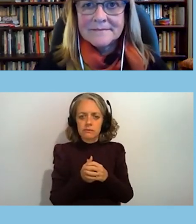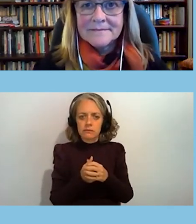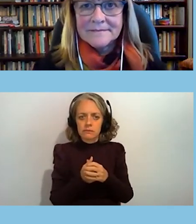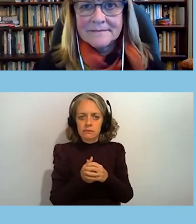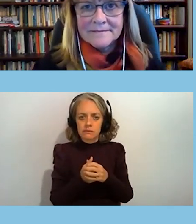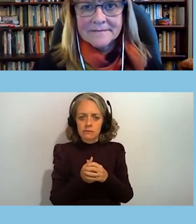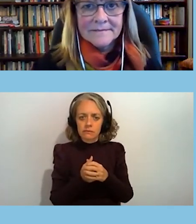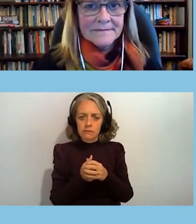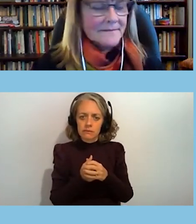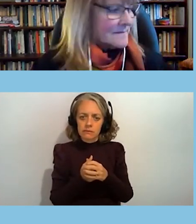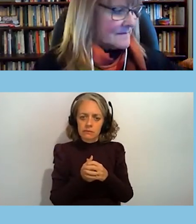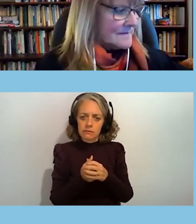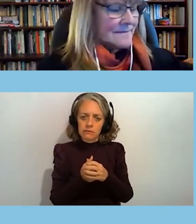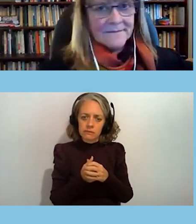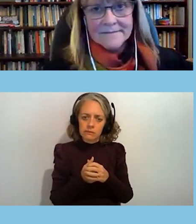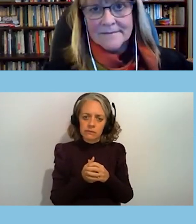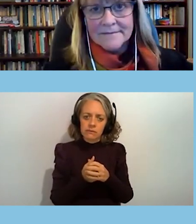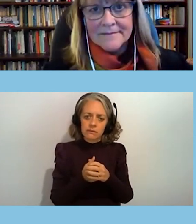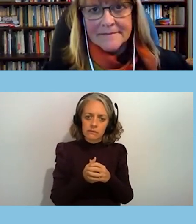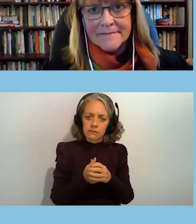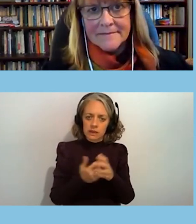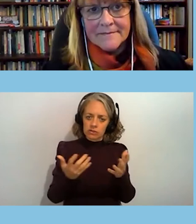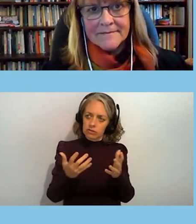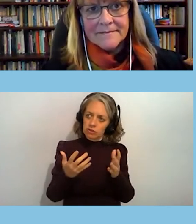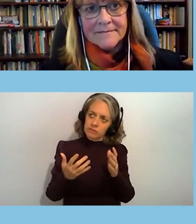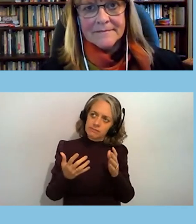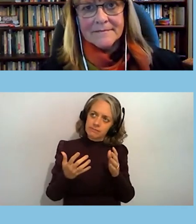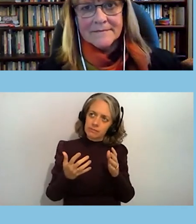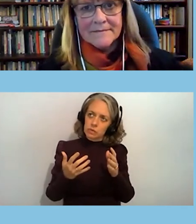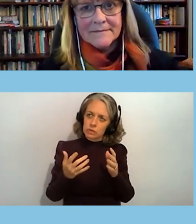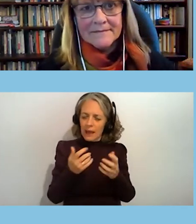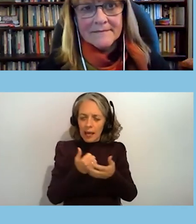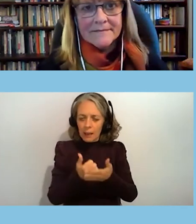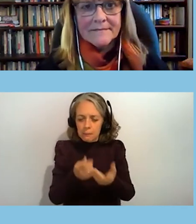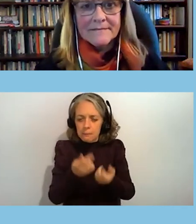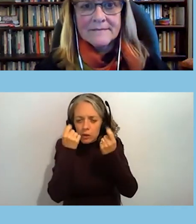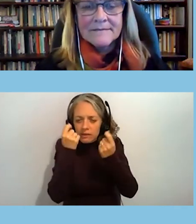insight of the captioning world, I guess, is that